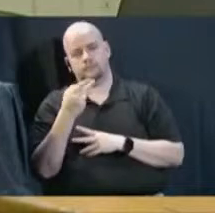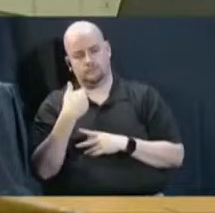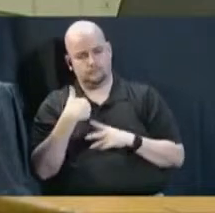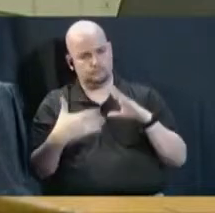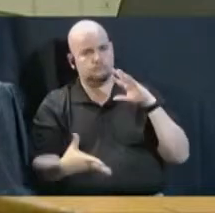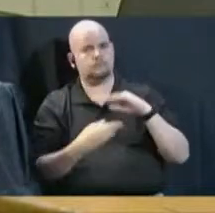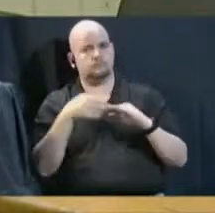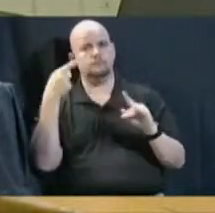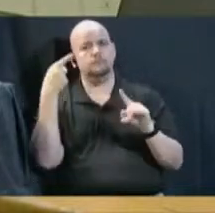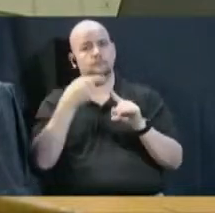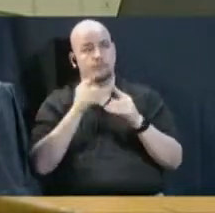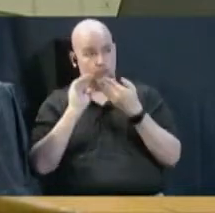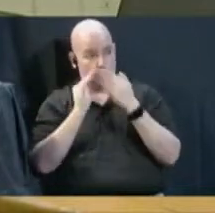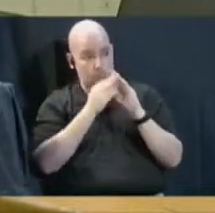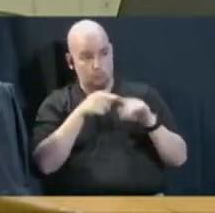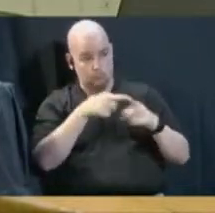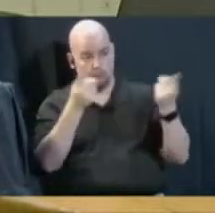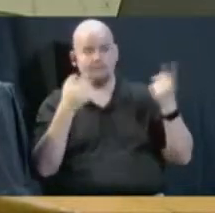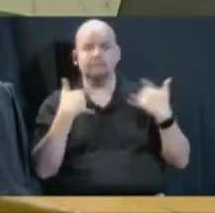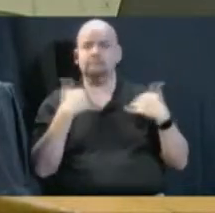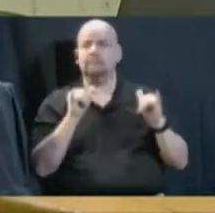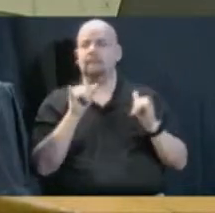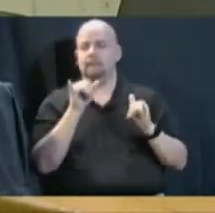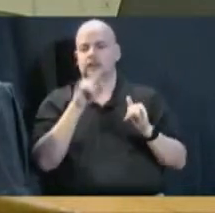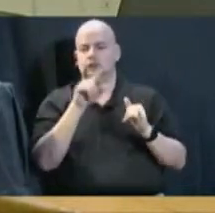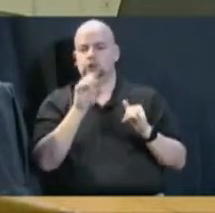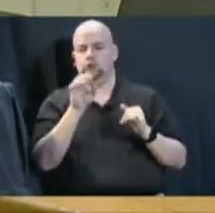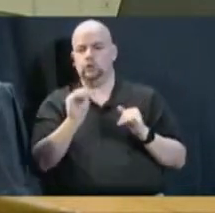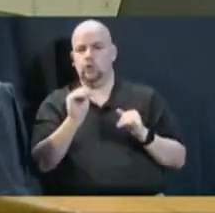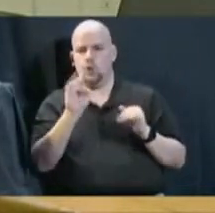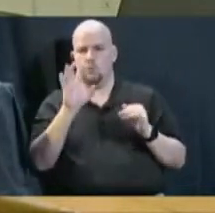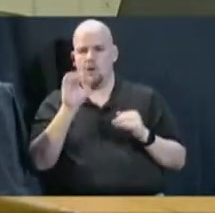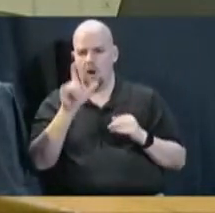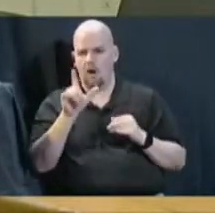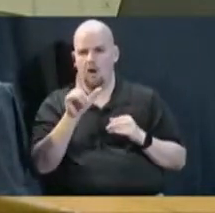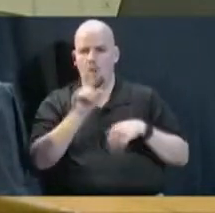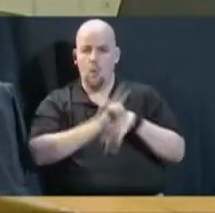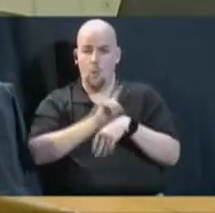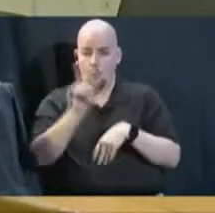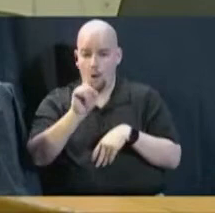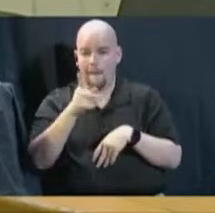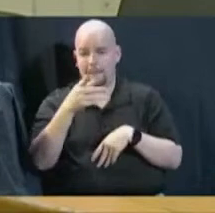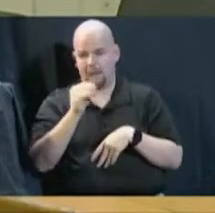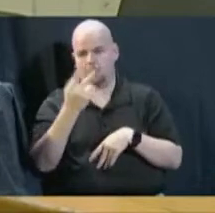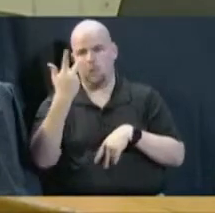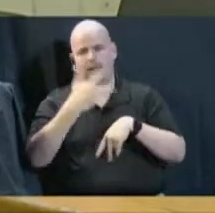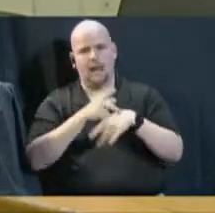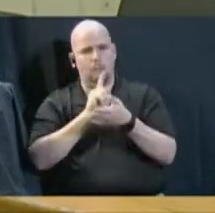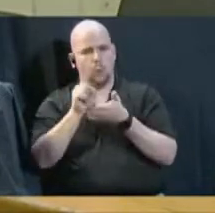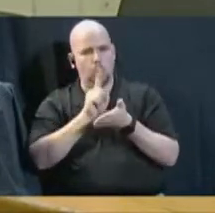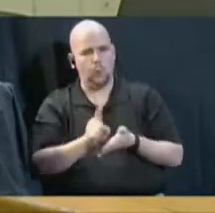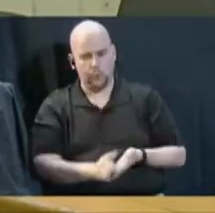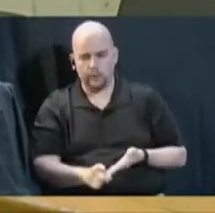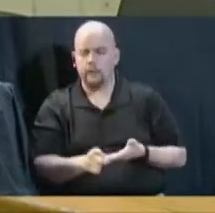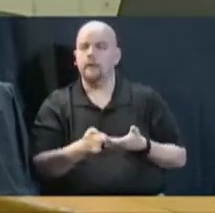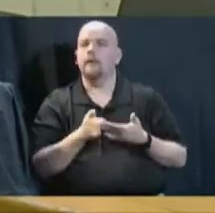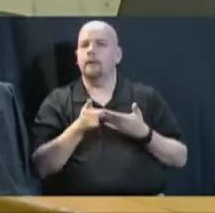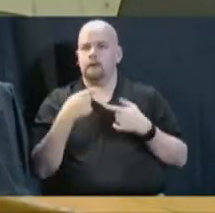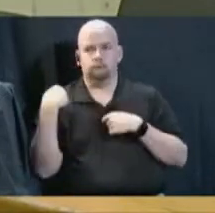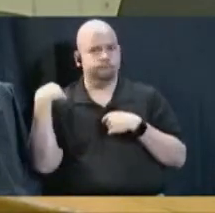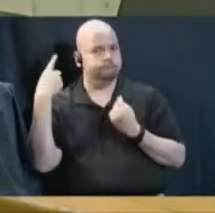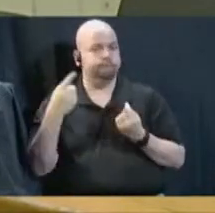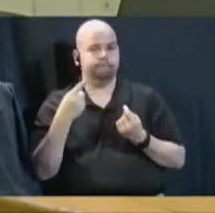community still has a Zoom call 3 times a week at 1 p.m. And that's been very